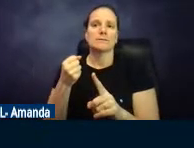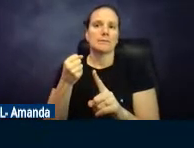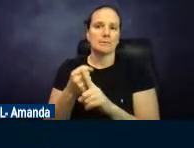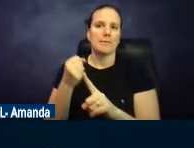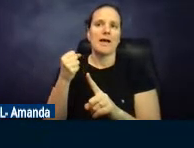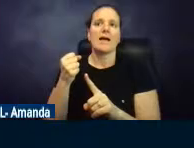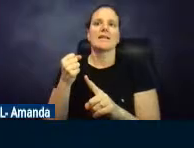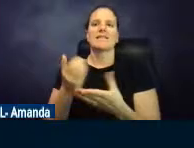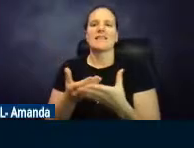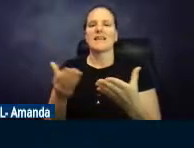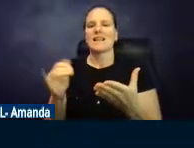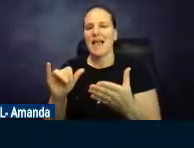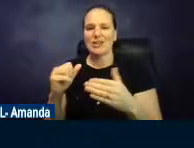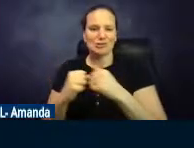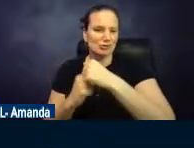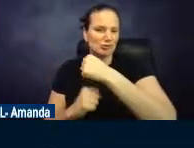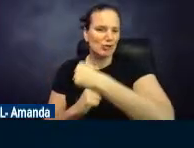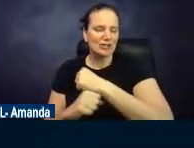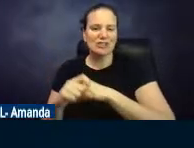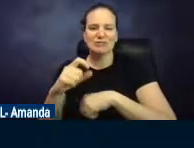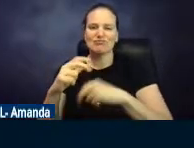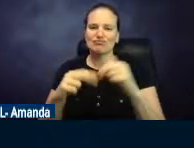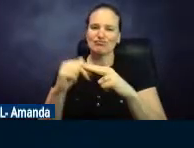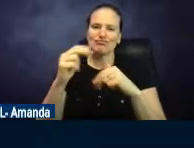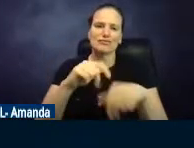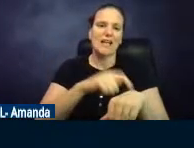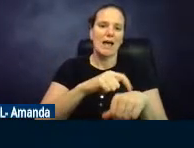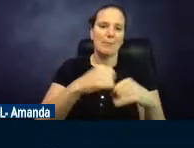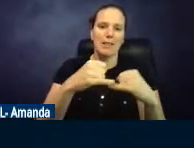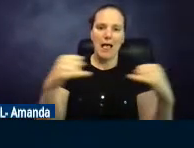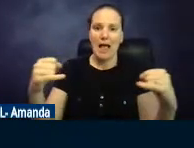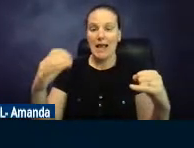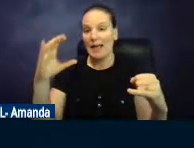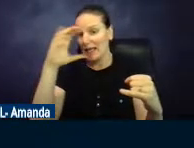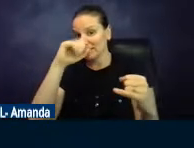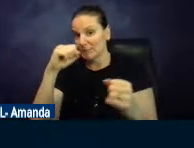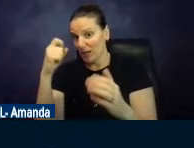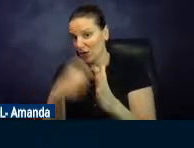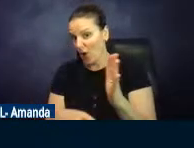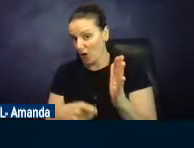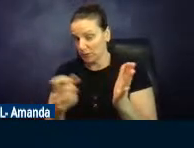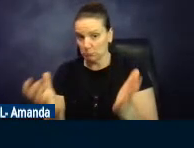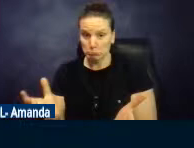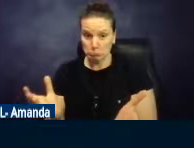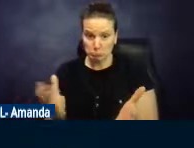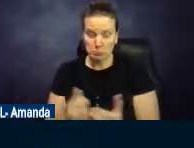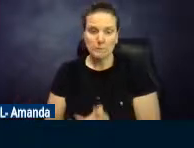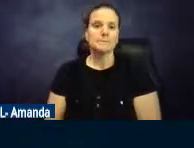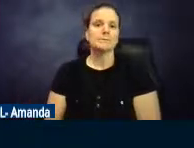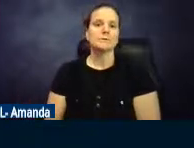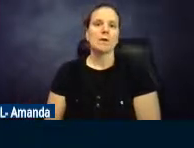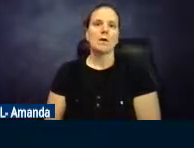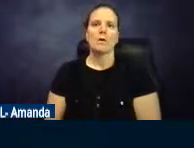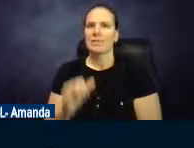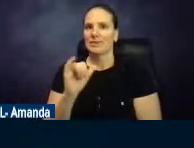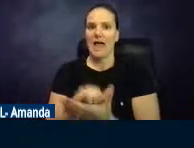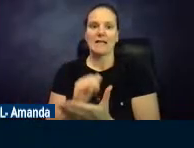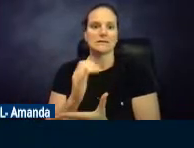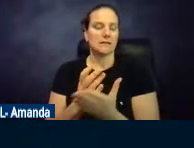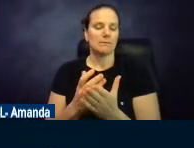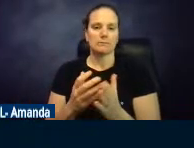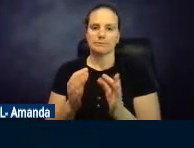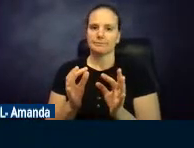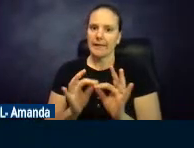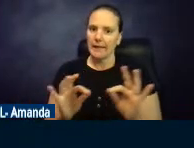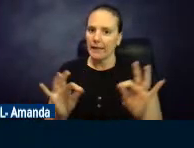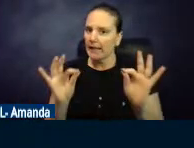as the construction timeline as well as the estimated cost. So those are some of the key things that have